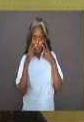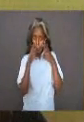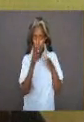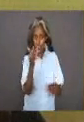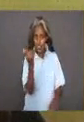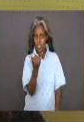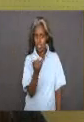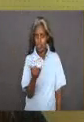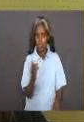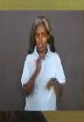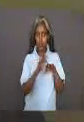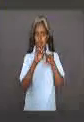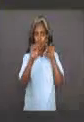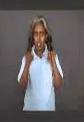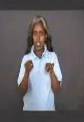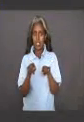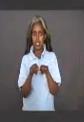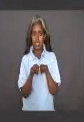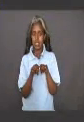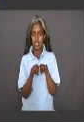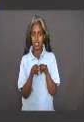the image on your screen.